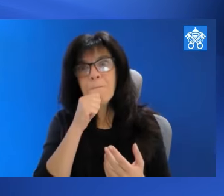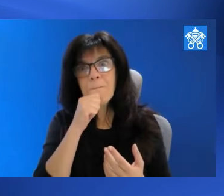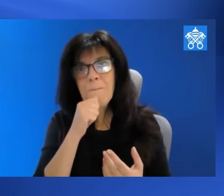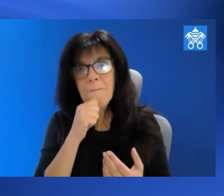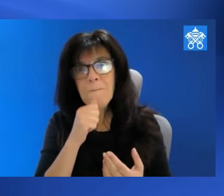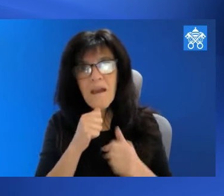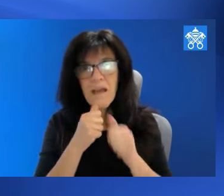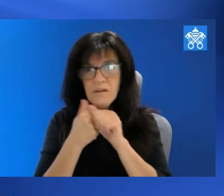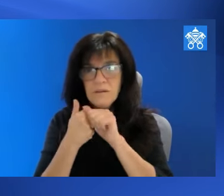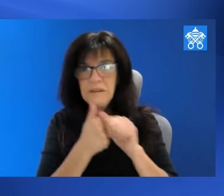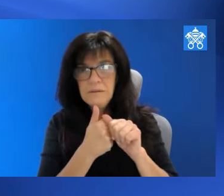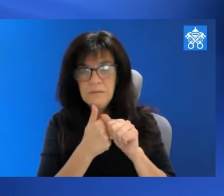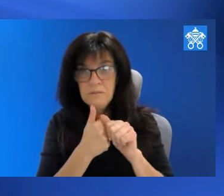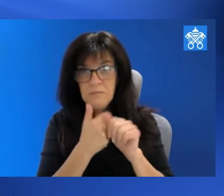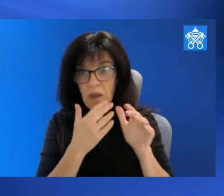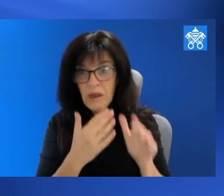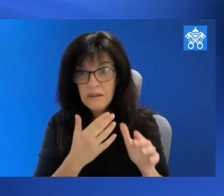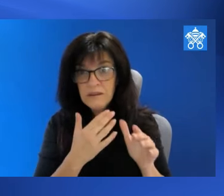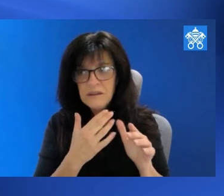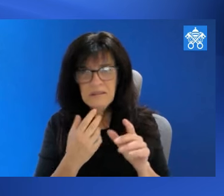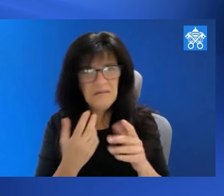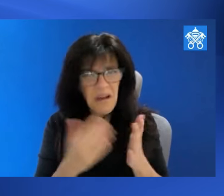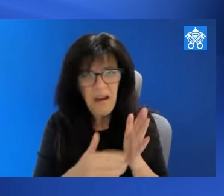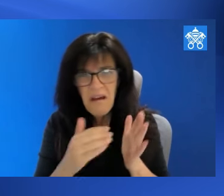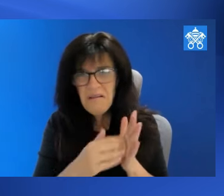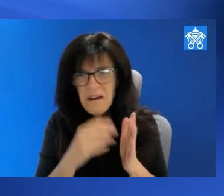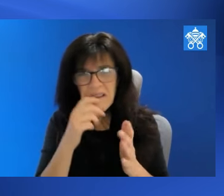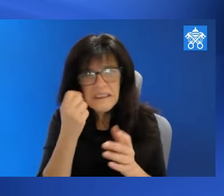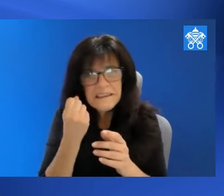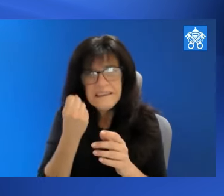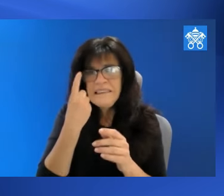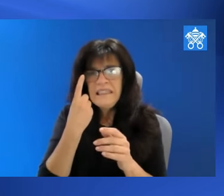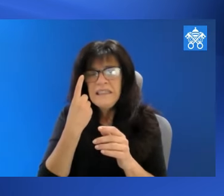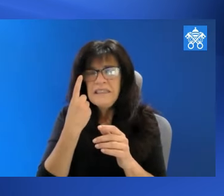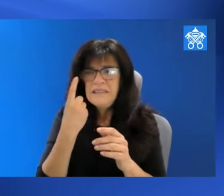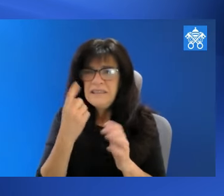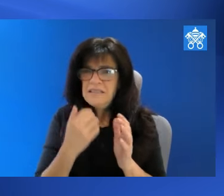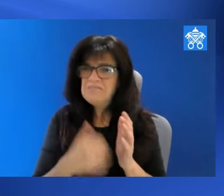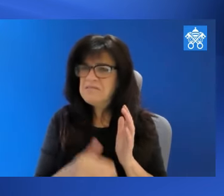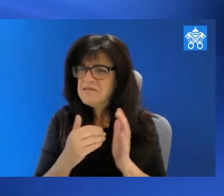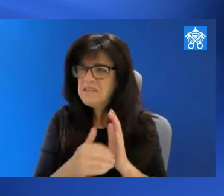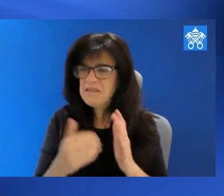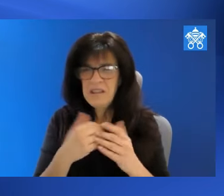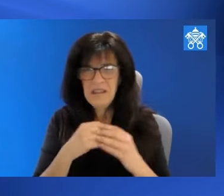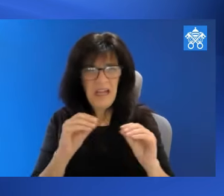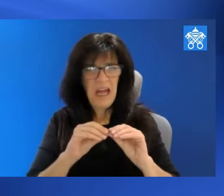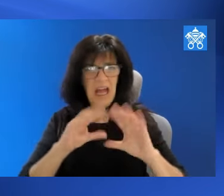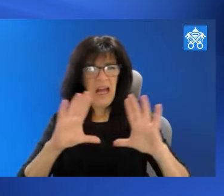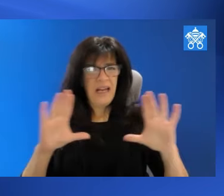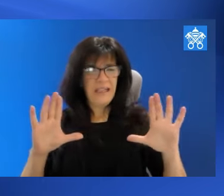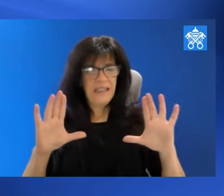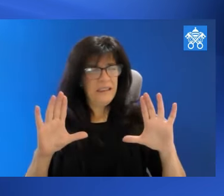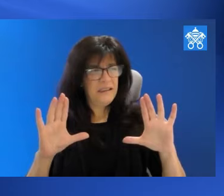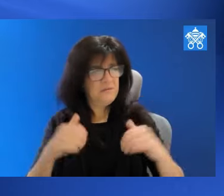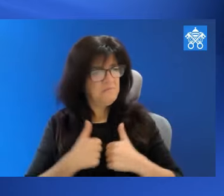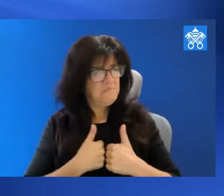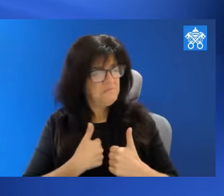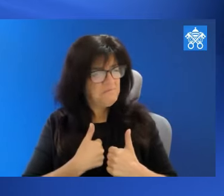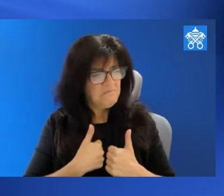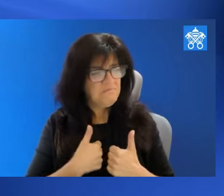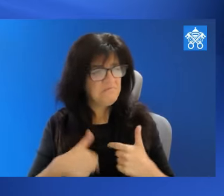words. At times they do not agree among themselves. For a long time, they are unable to accept some